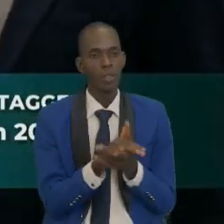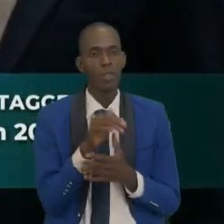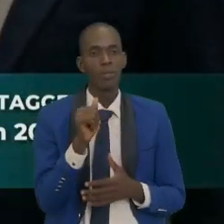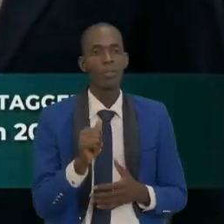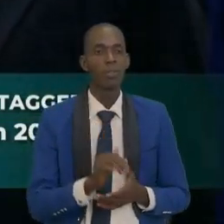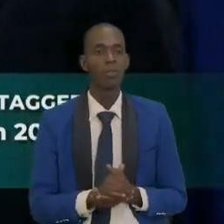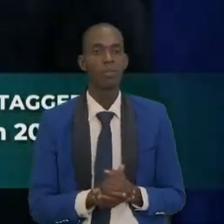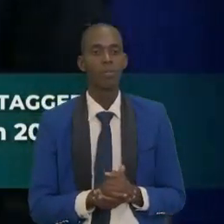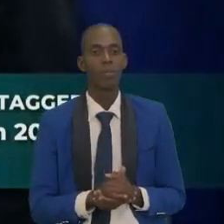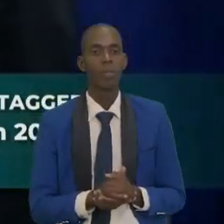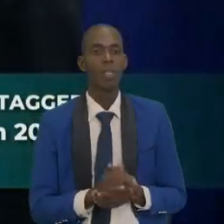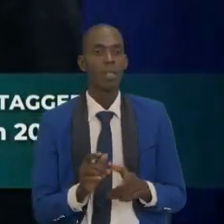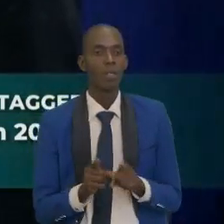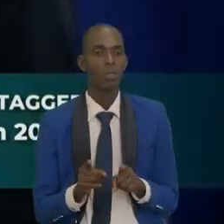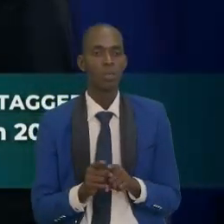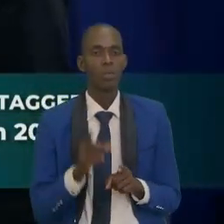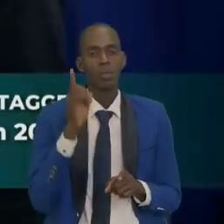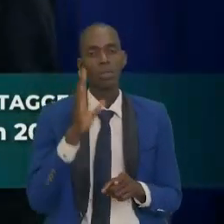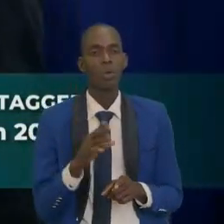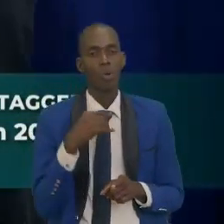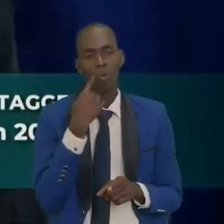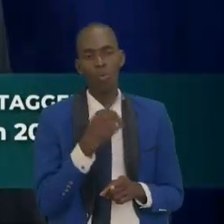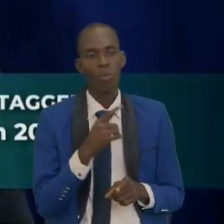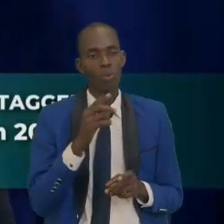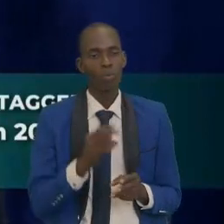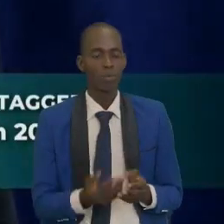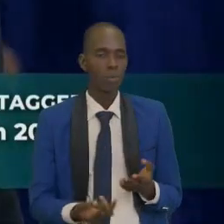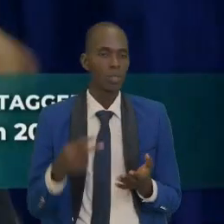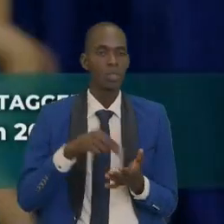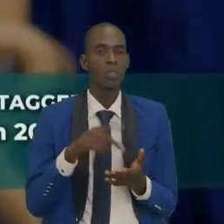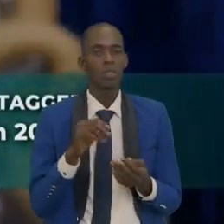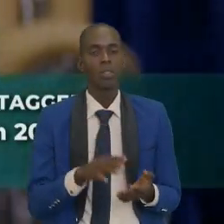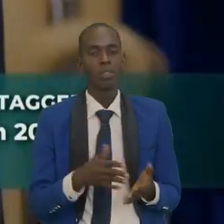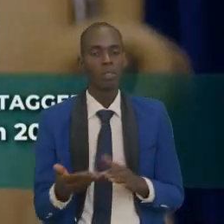even God who quickness the Dead